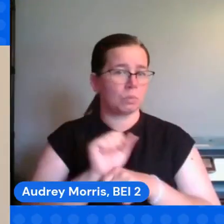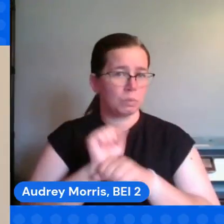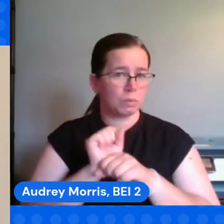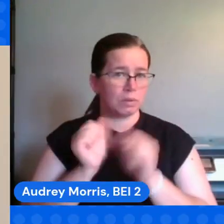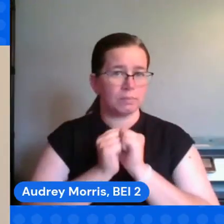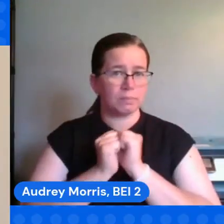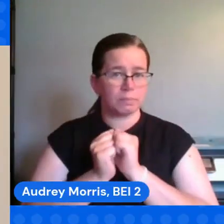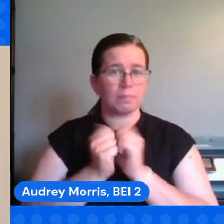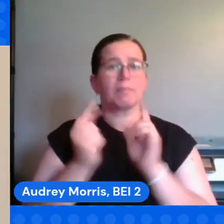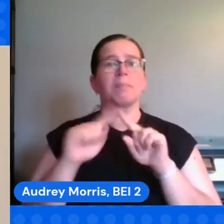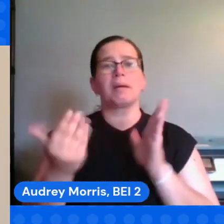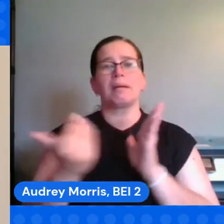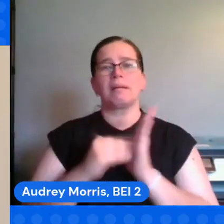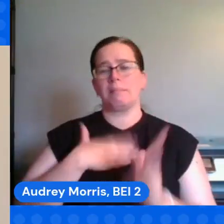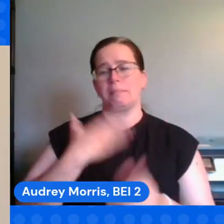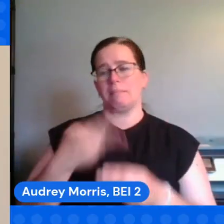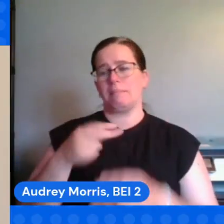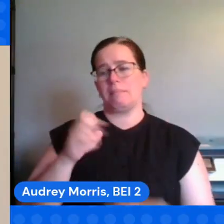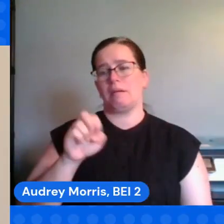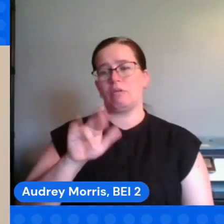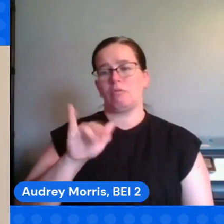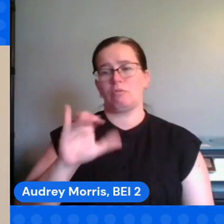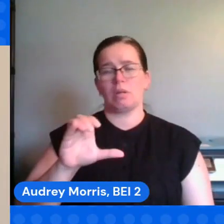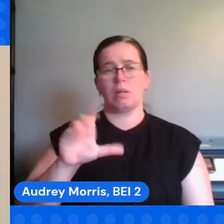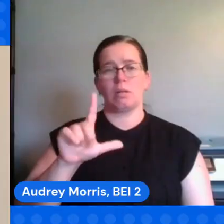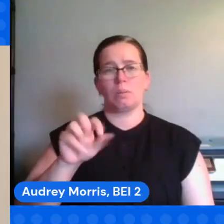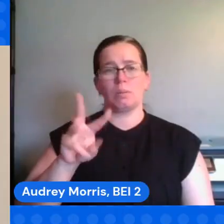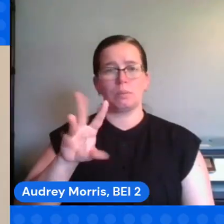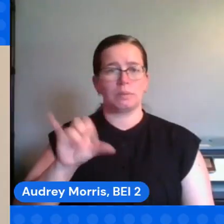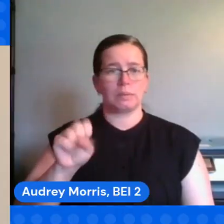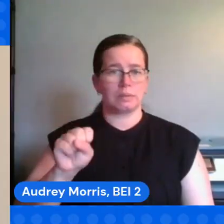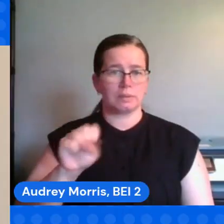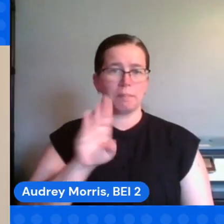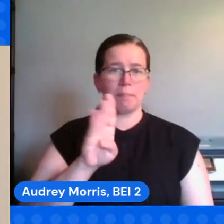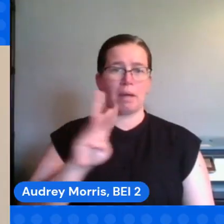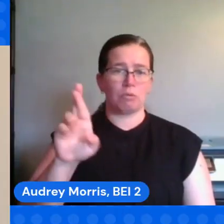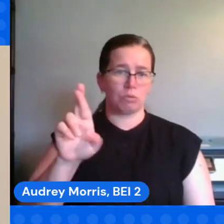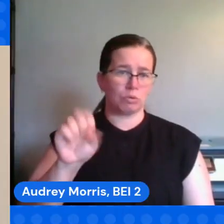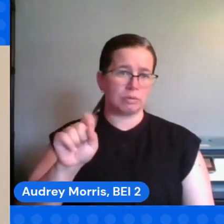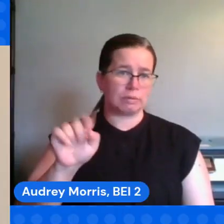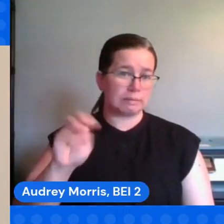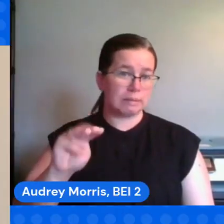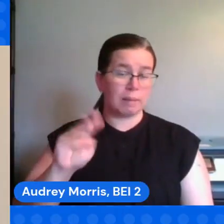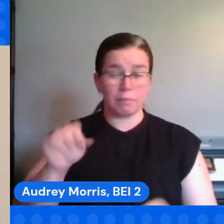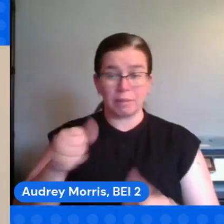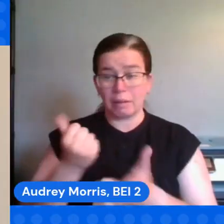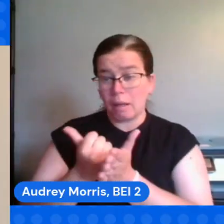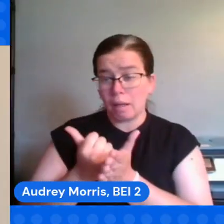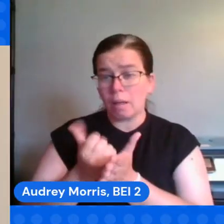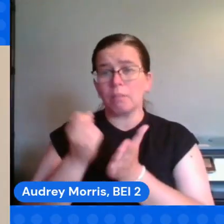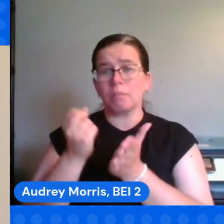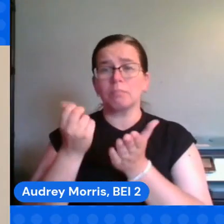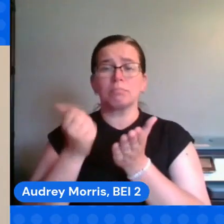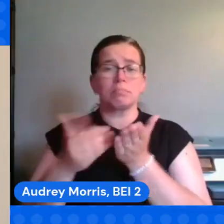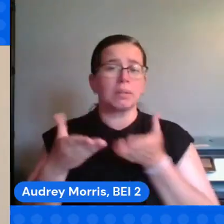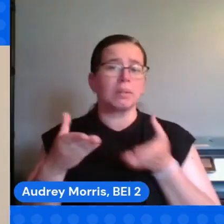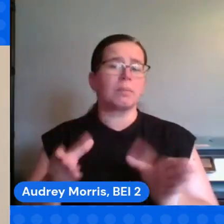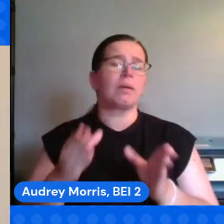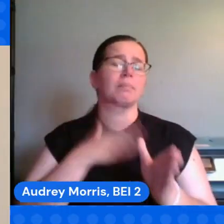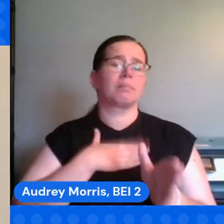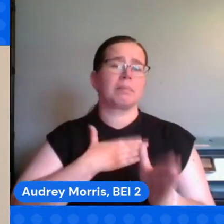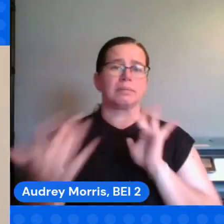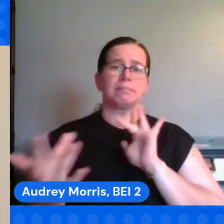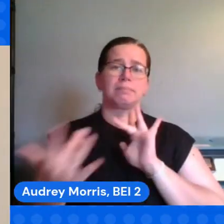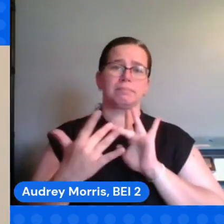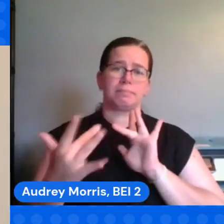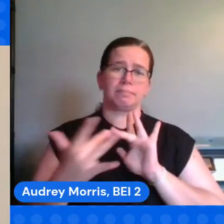again, my name is Eric Lewis with Baton Rouge STEM, and if we can be of any help or assistance to you, please feel free to